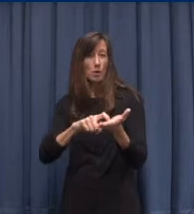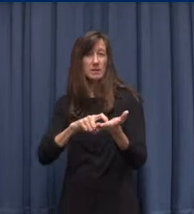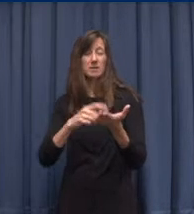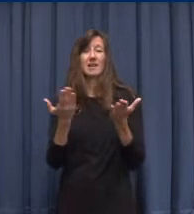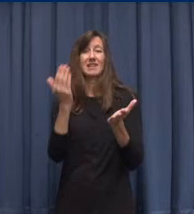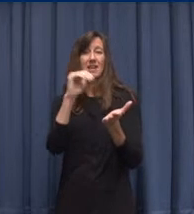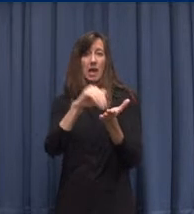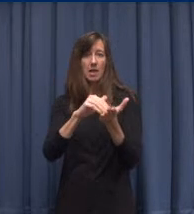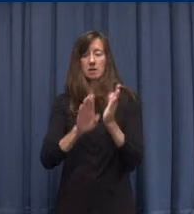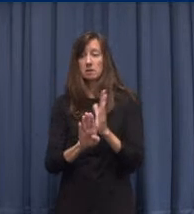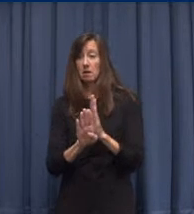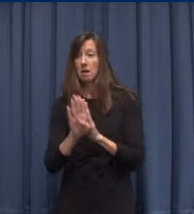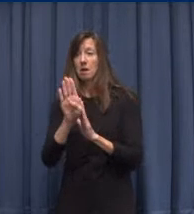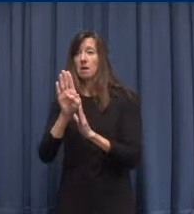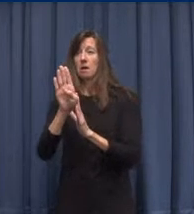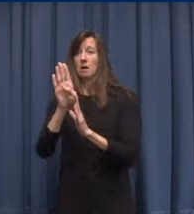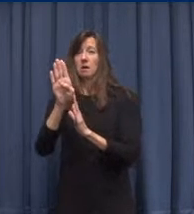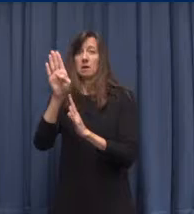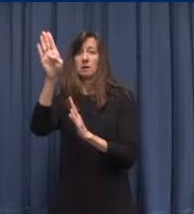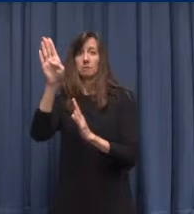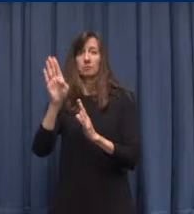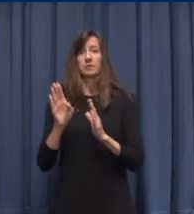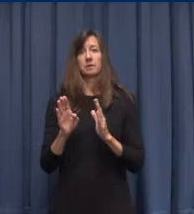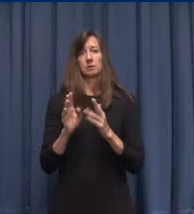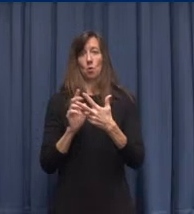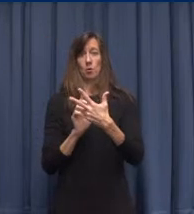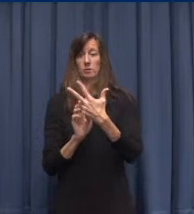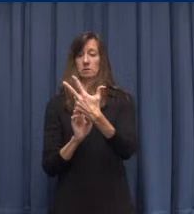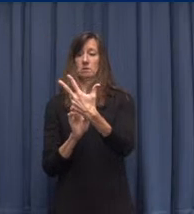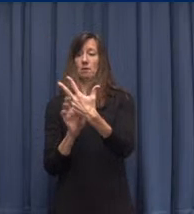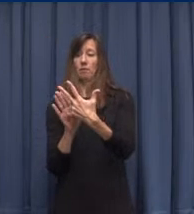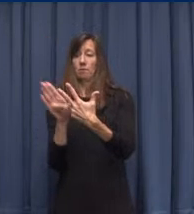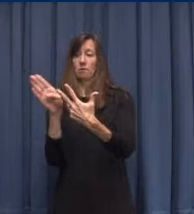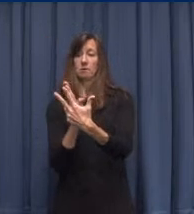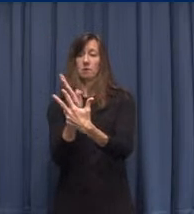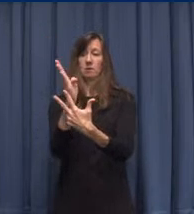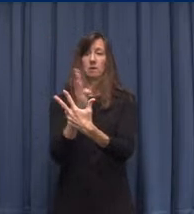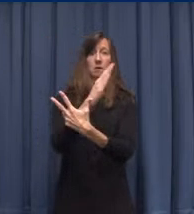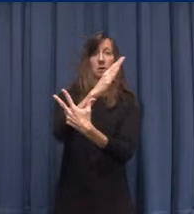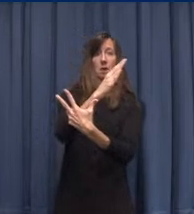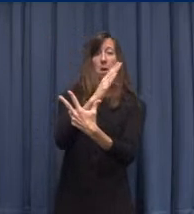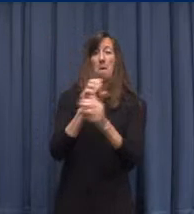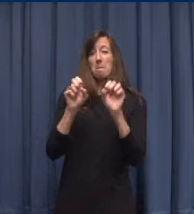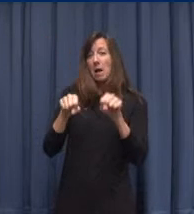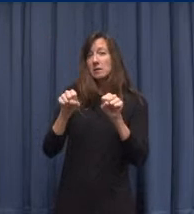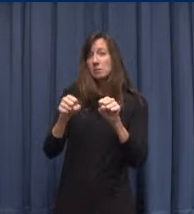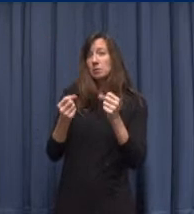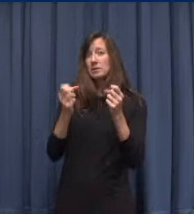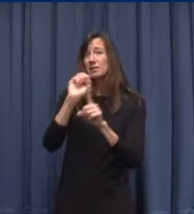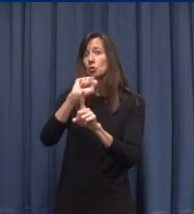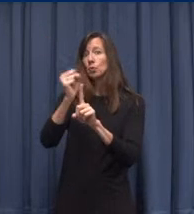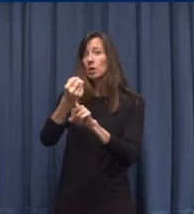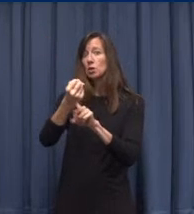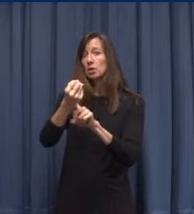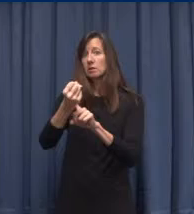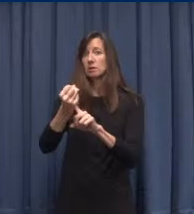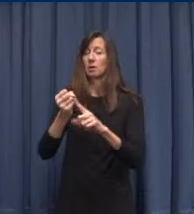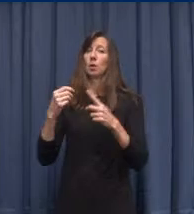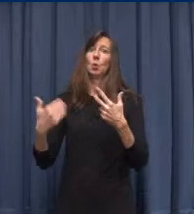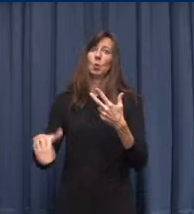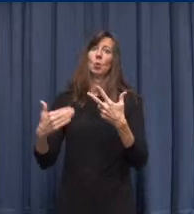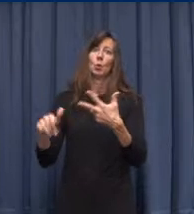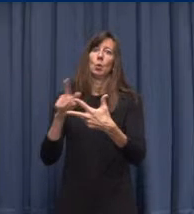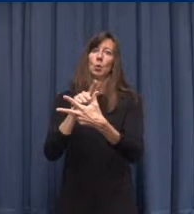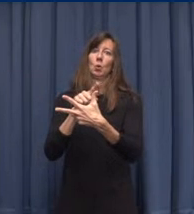different possible projections and trajectories. None of them are great, but the worst case is very steep